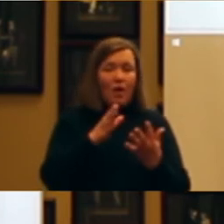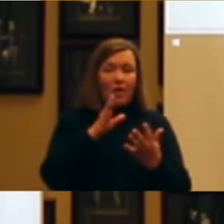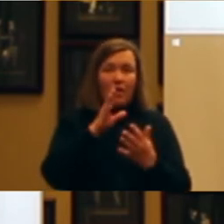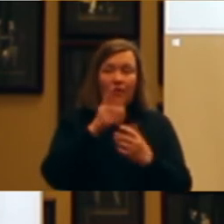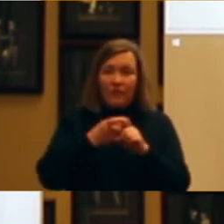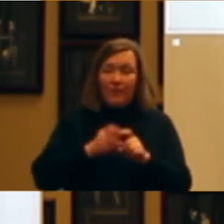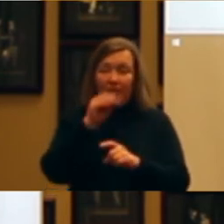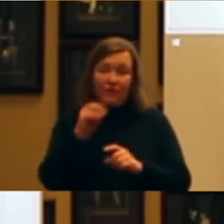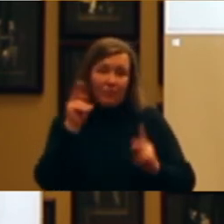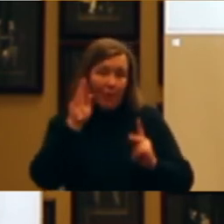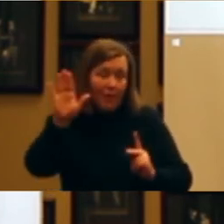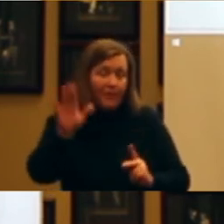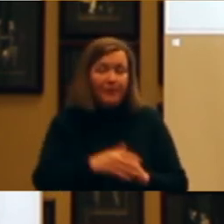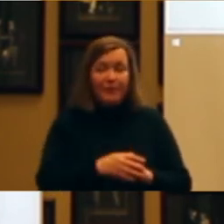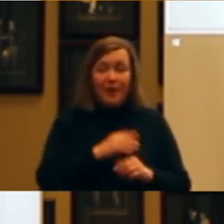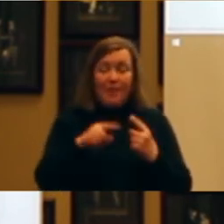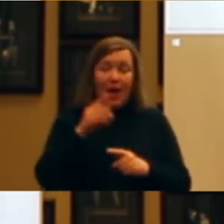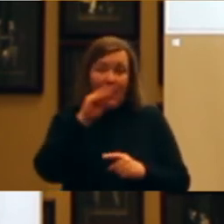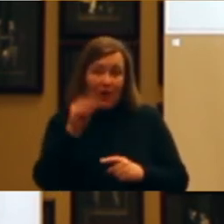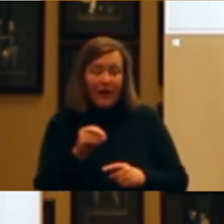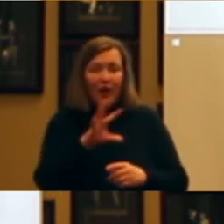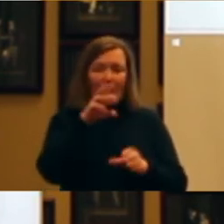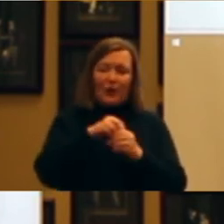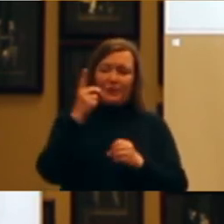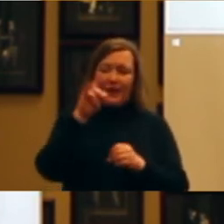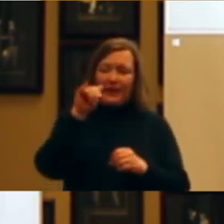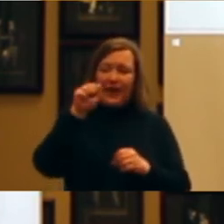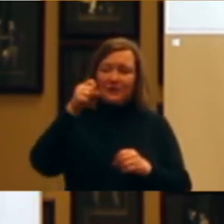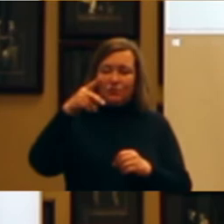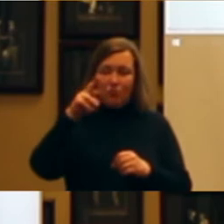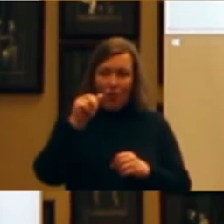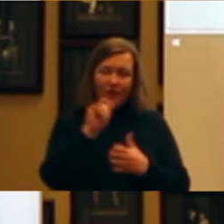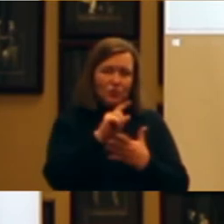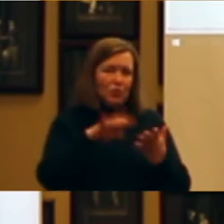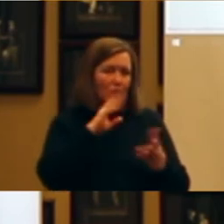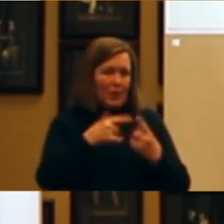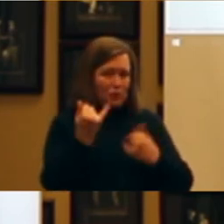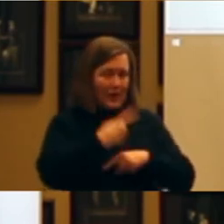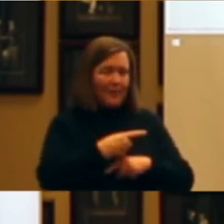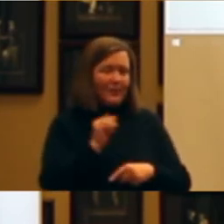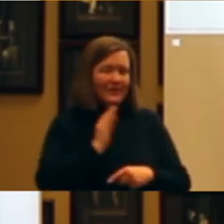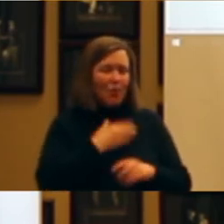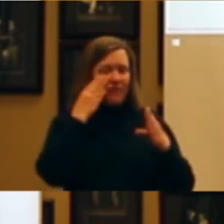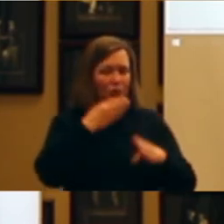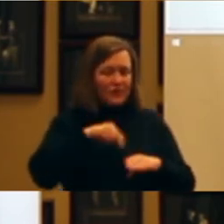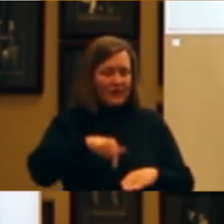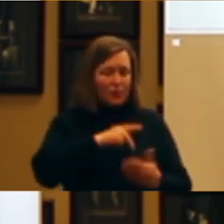Africans, about Africans, including diaspora, which is what we're here today, those are sort of our focus for